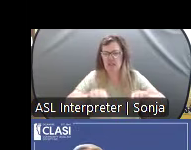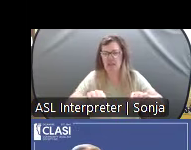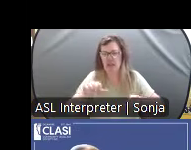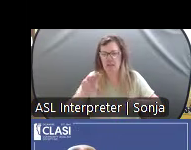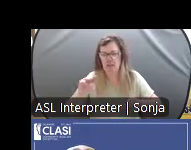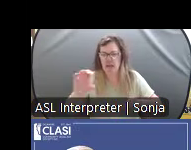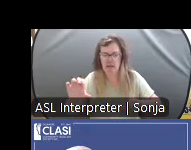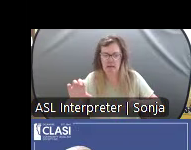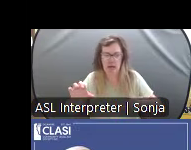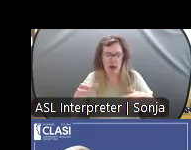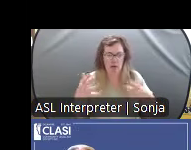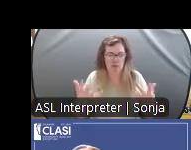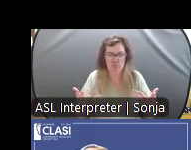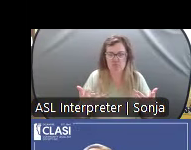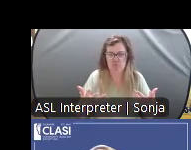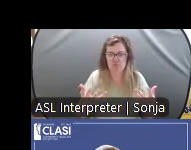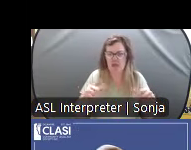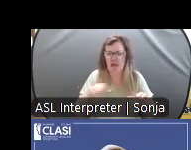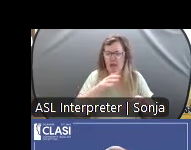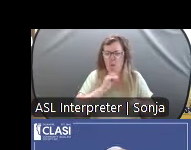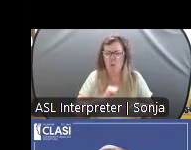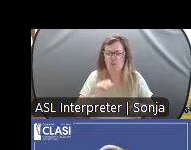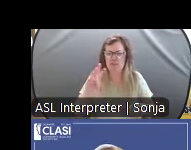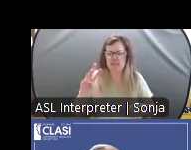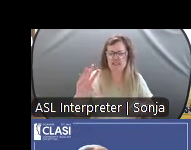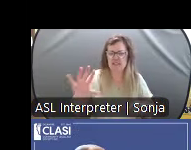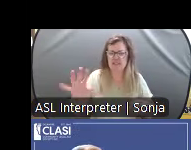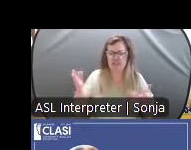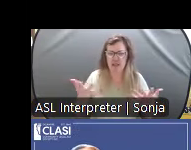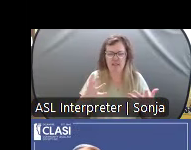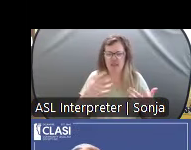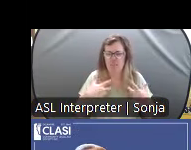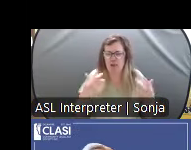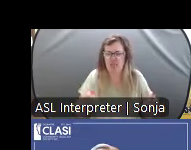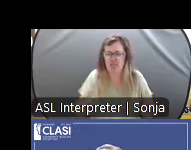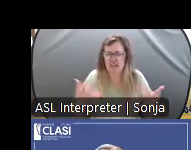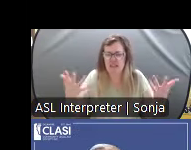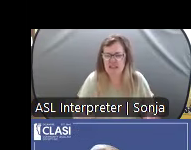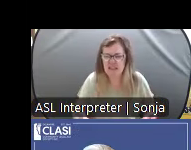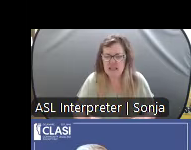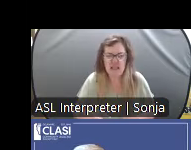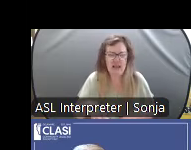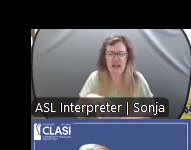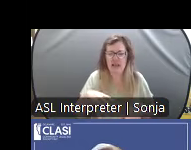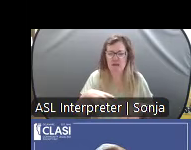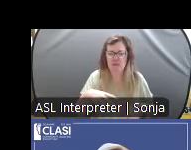have health problems. What do I need to pay the $200 a month for in my Part B insurance? I'm 65. I see my doctor once a